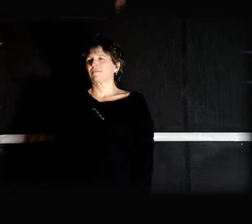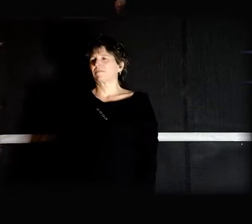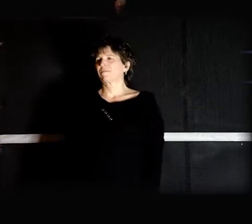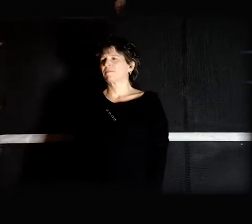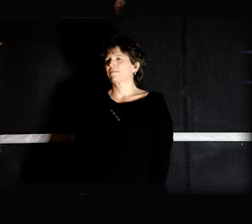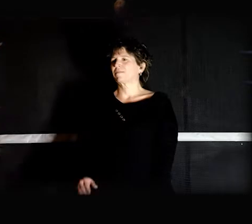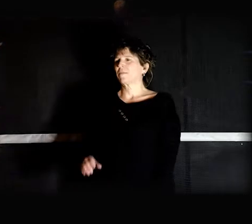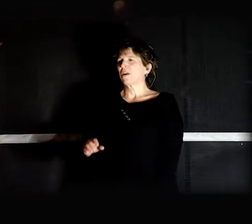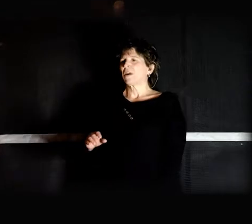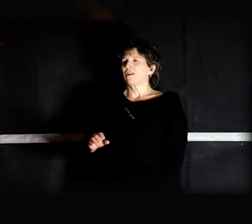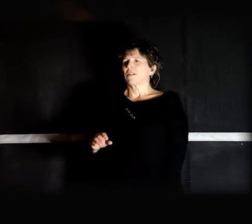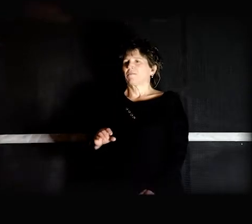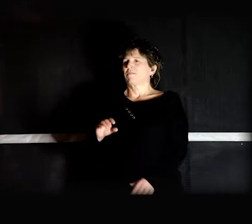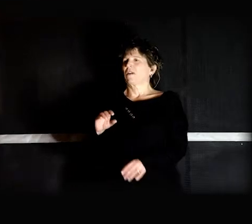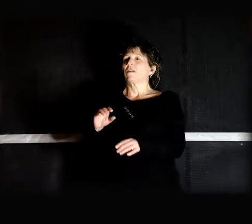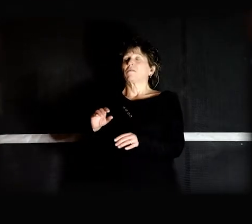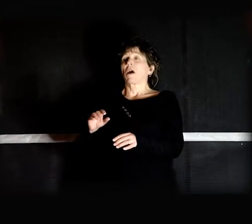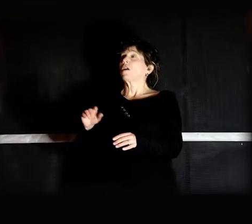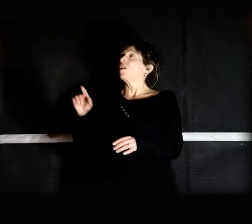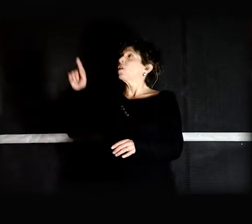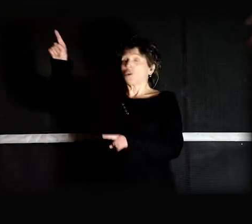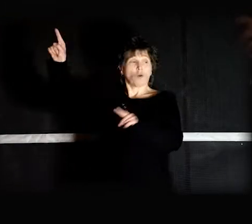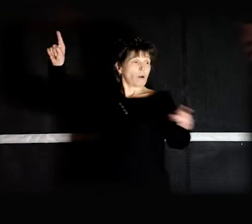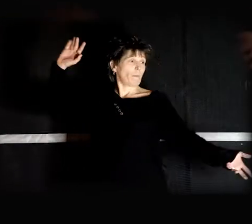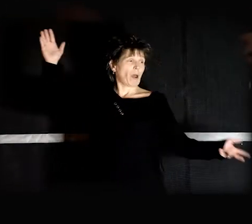There is none like you, Jesus.